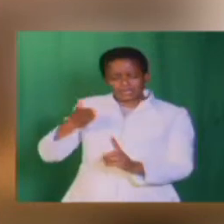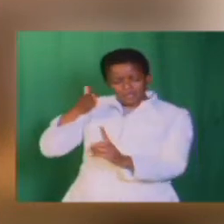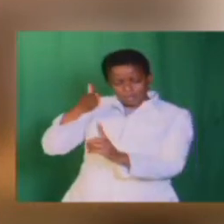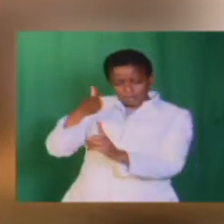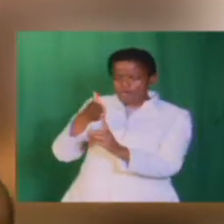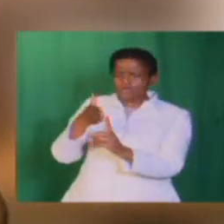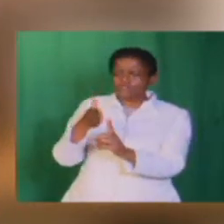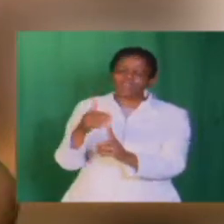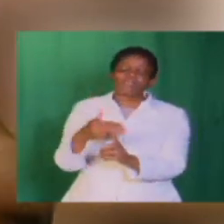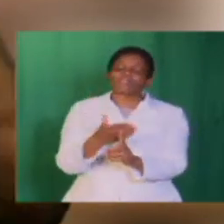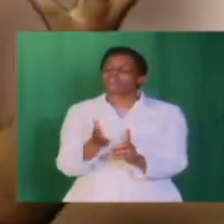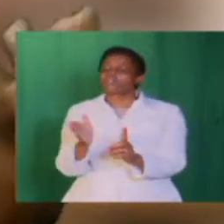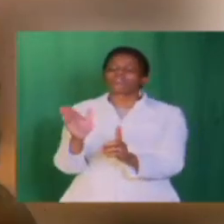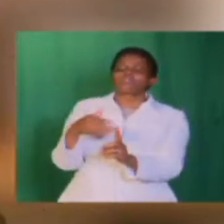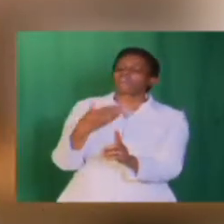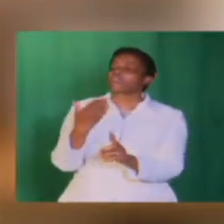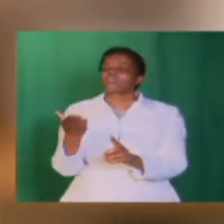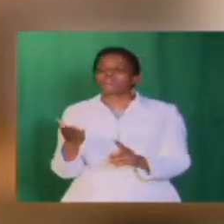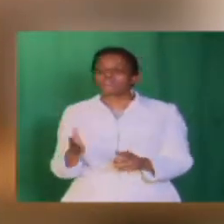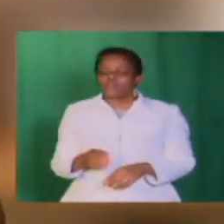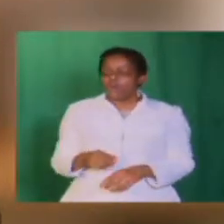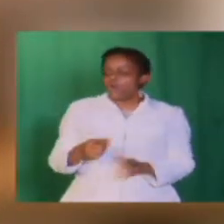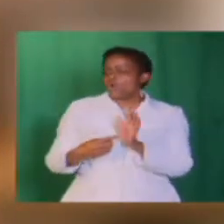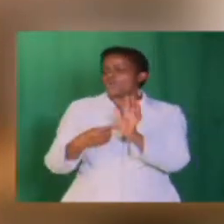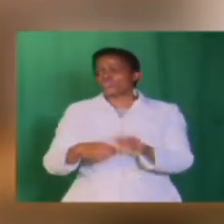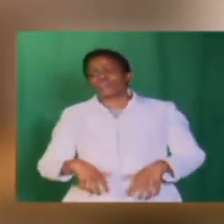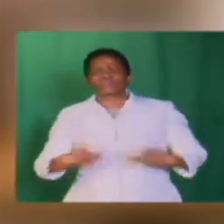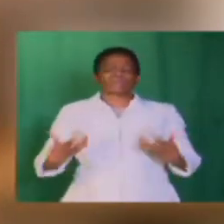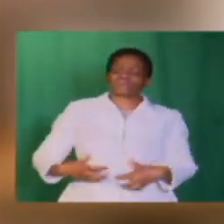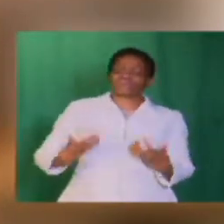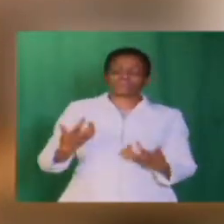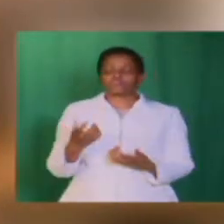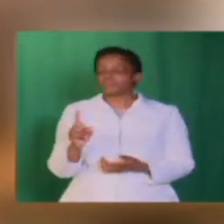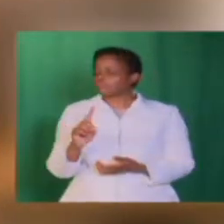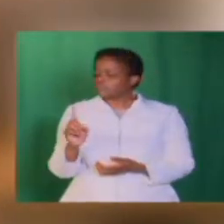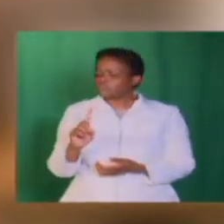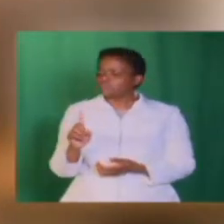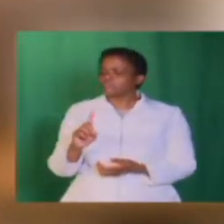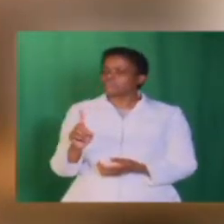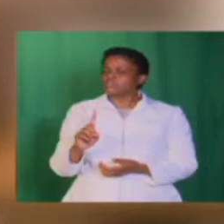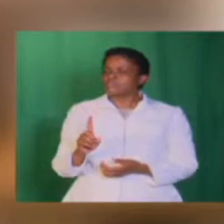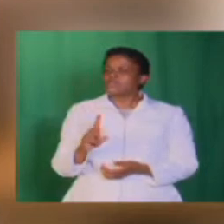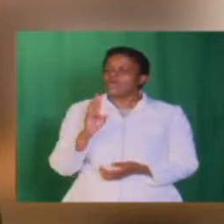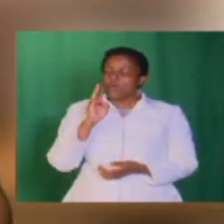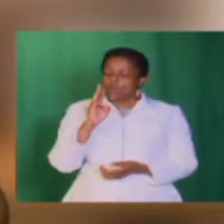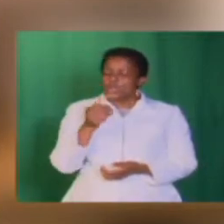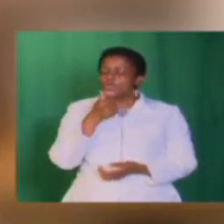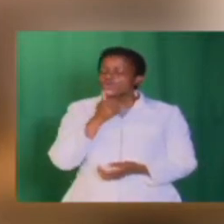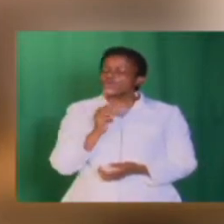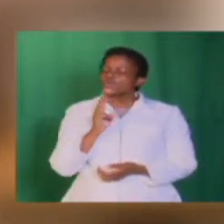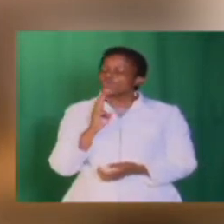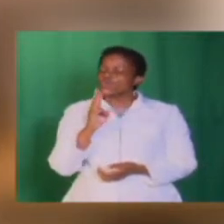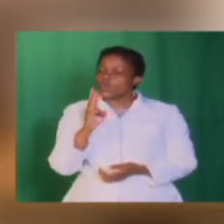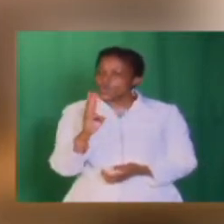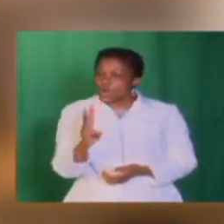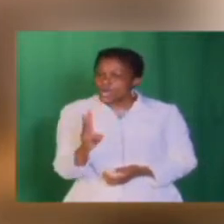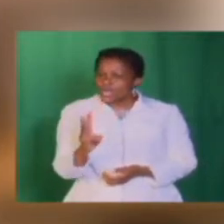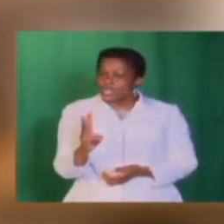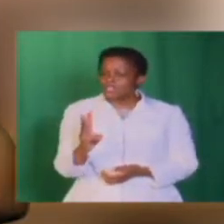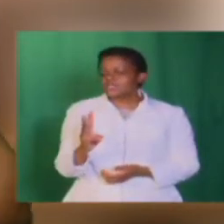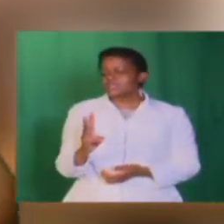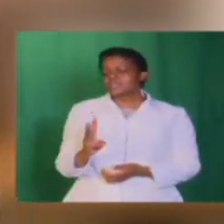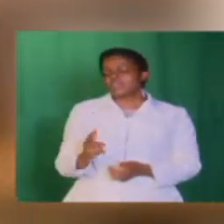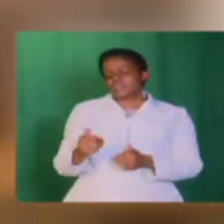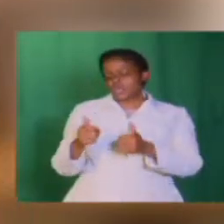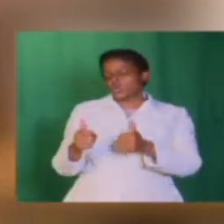will not say I was disgusted about this, but maybe I'm going to use words like I was not